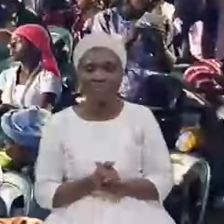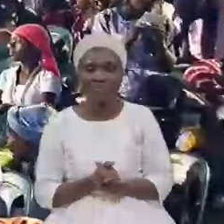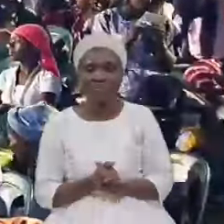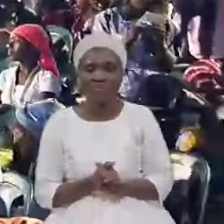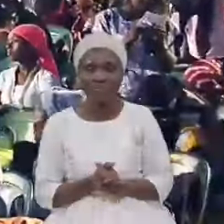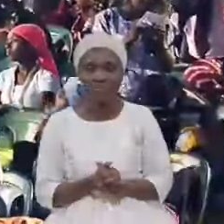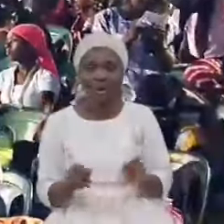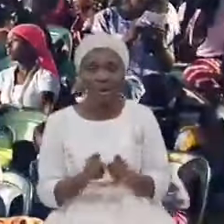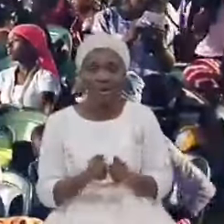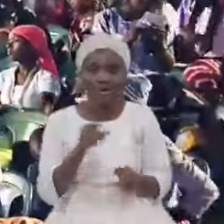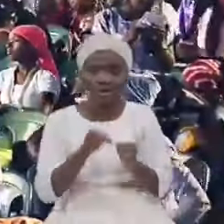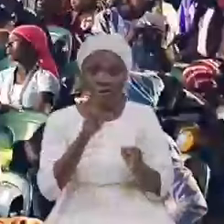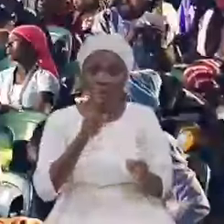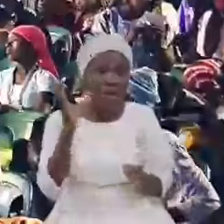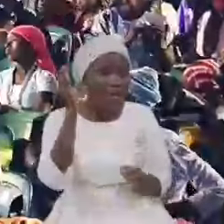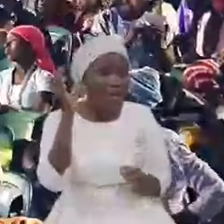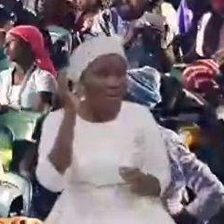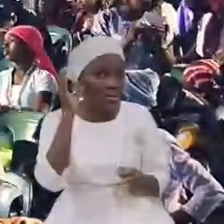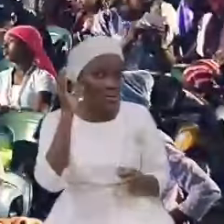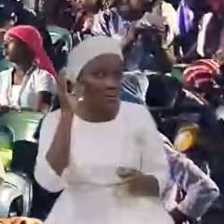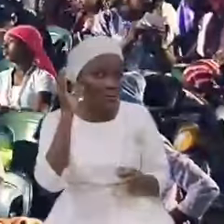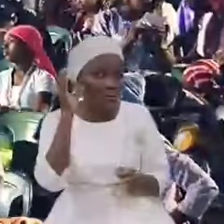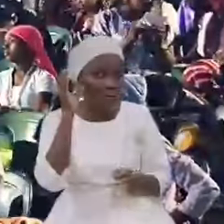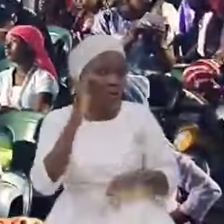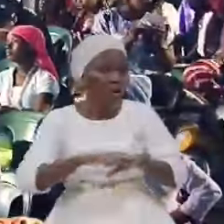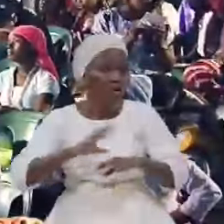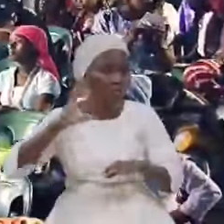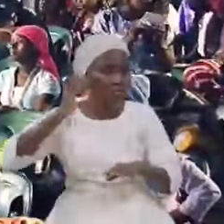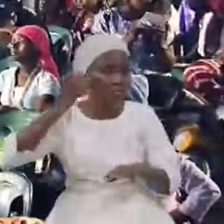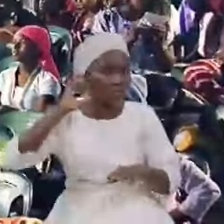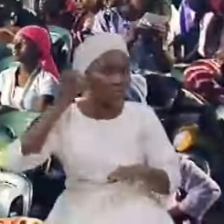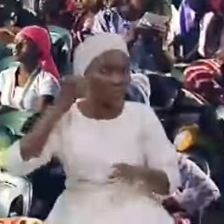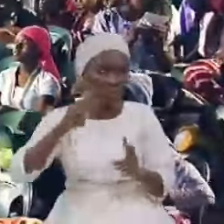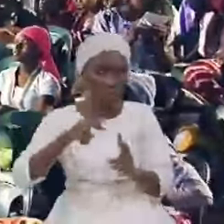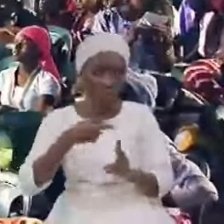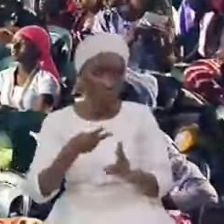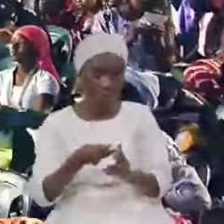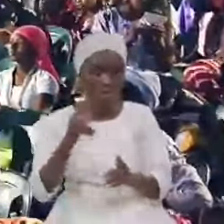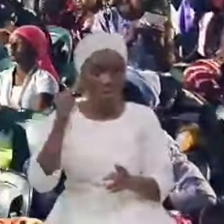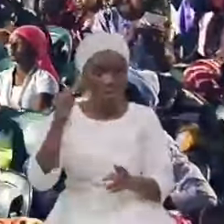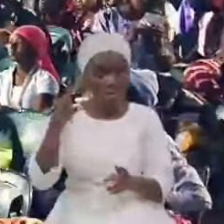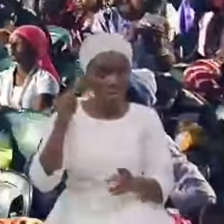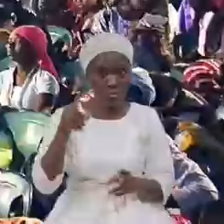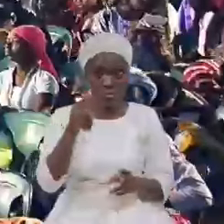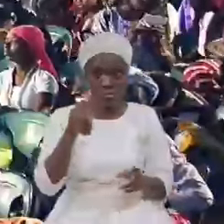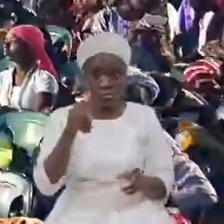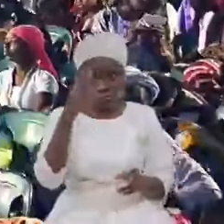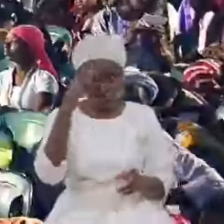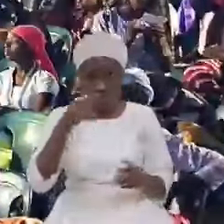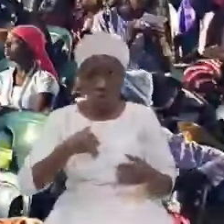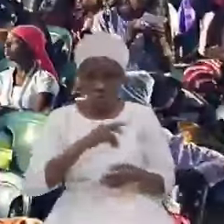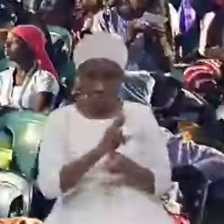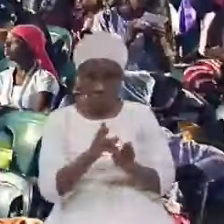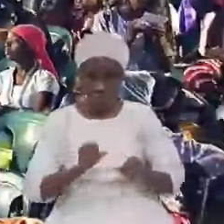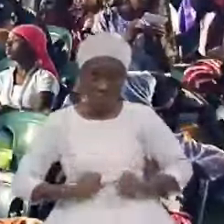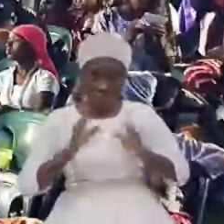just given your life to Christ, please send your name, your phone number, and your